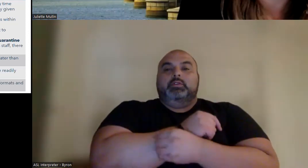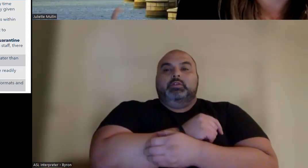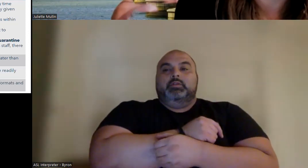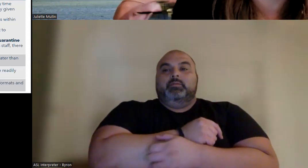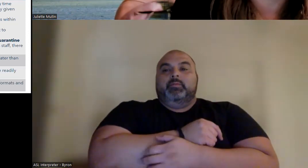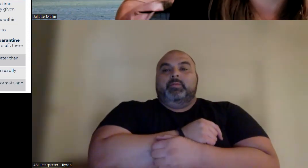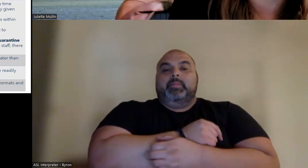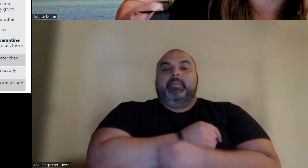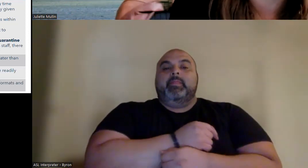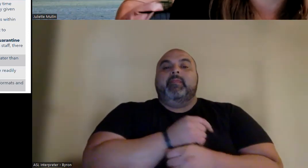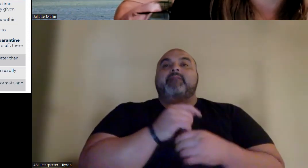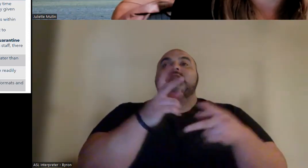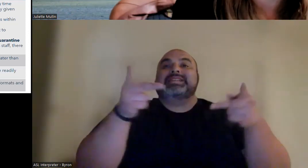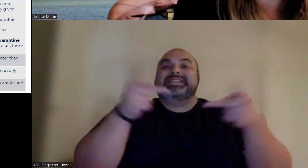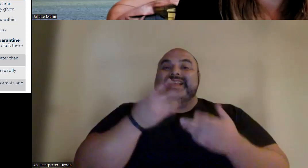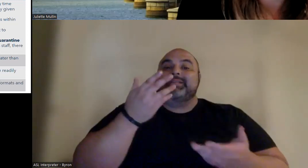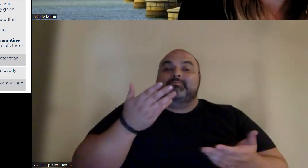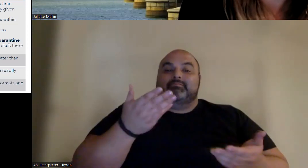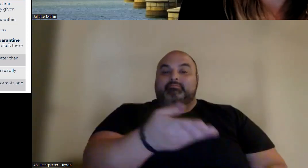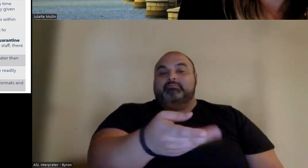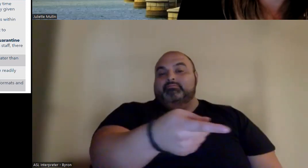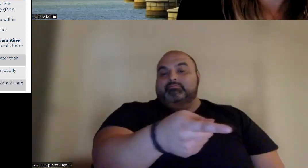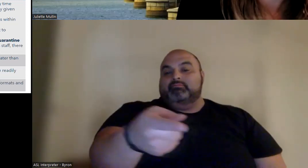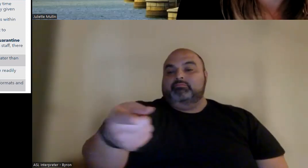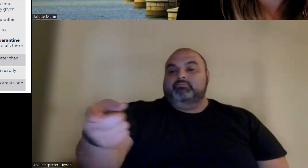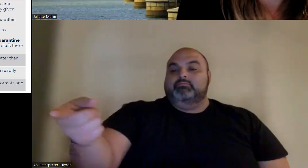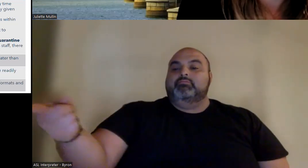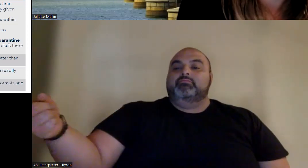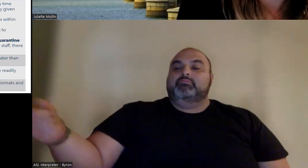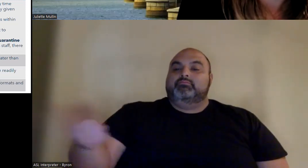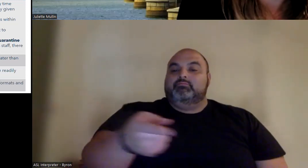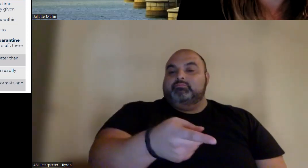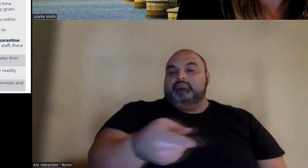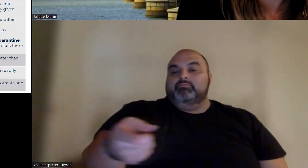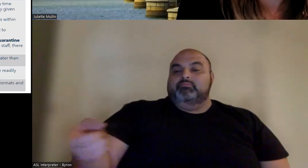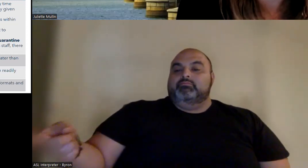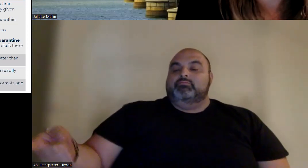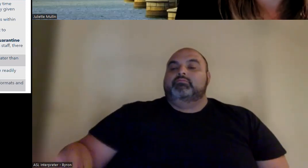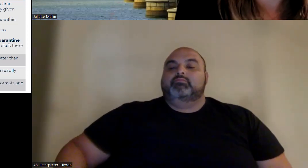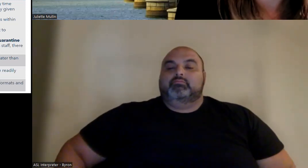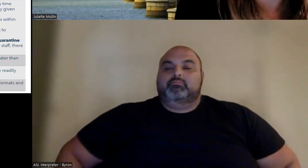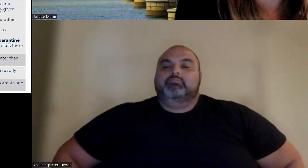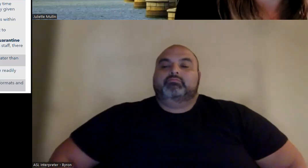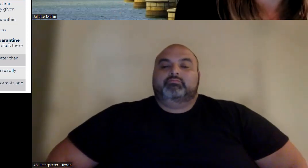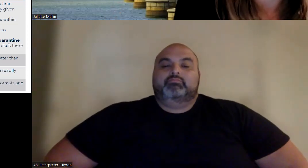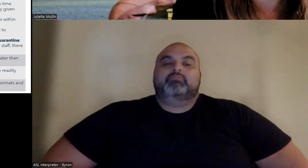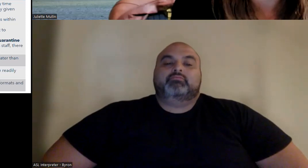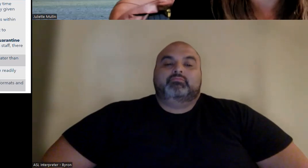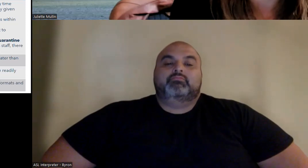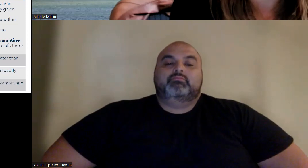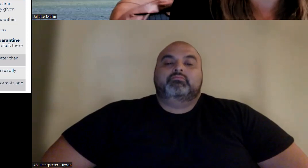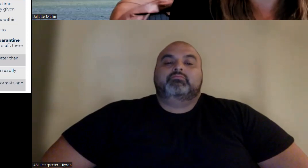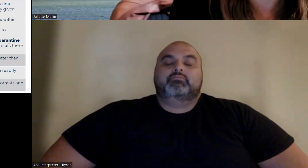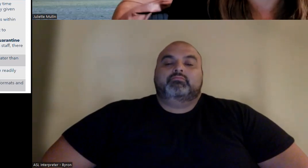the facility may require designated support persons to adhere to infection control protocols, not greater than those